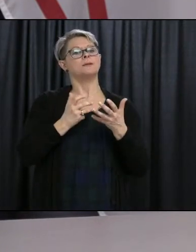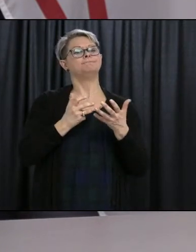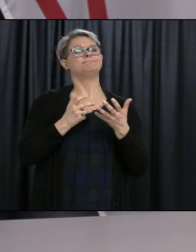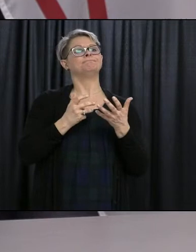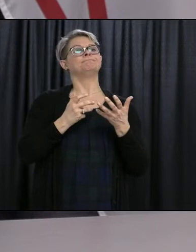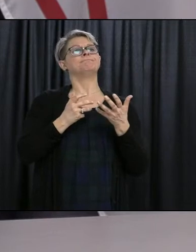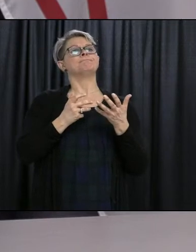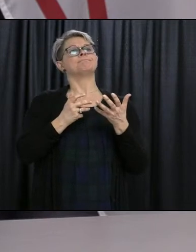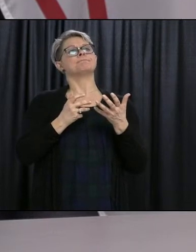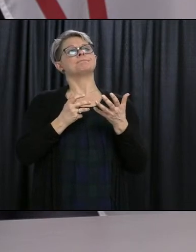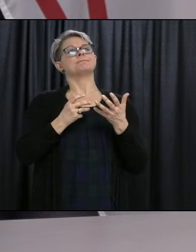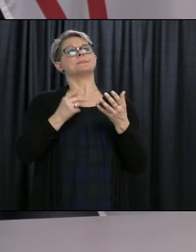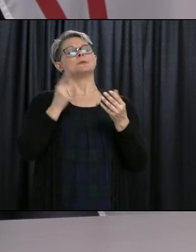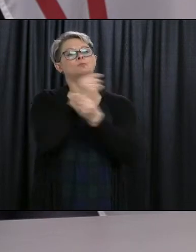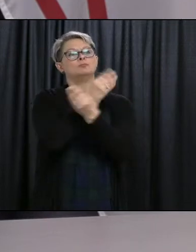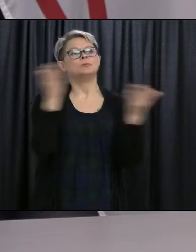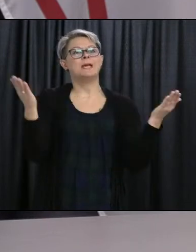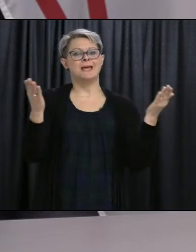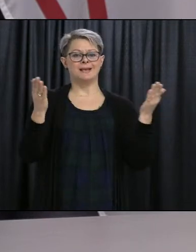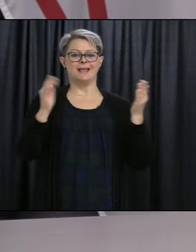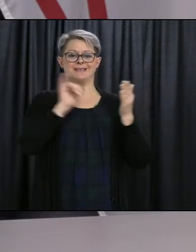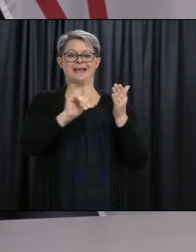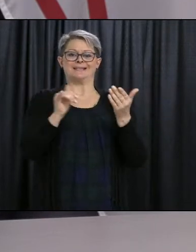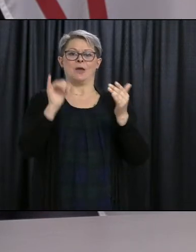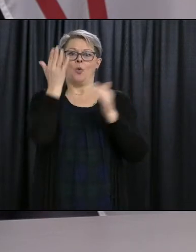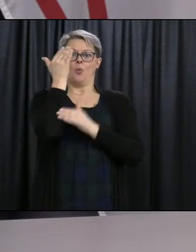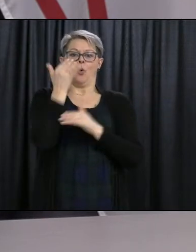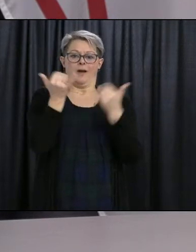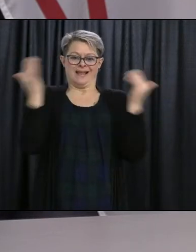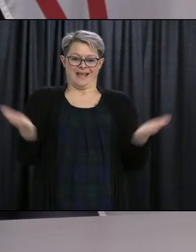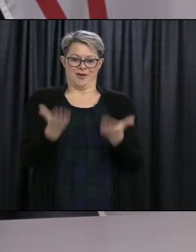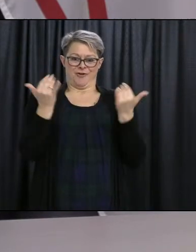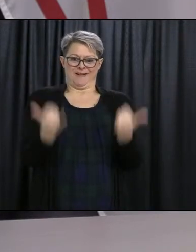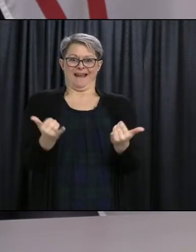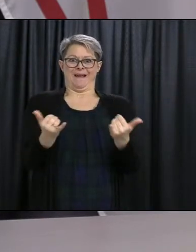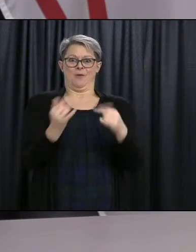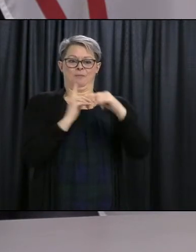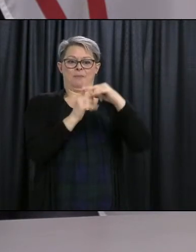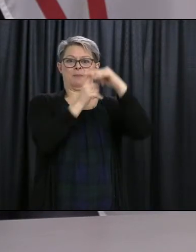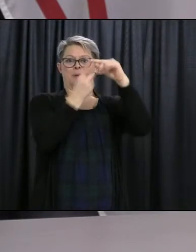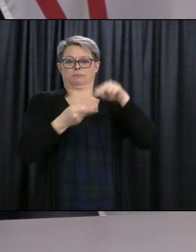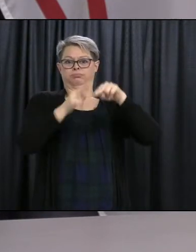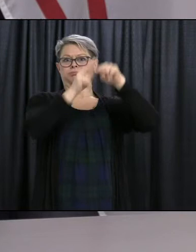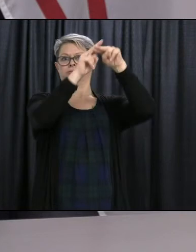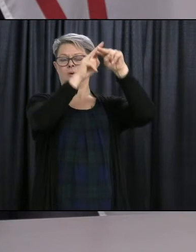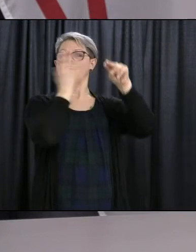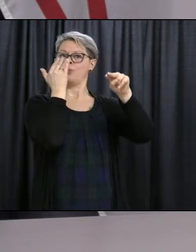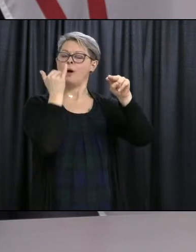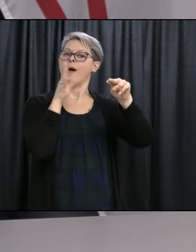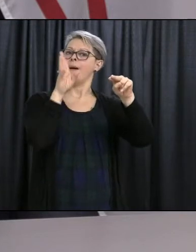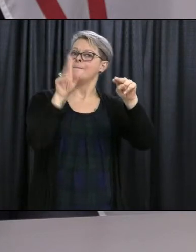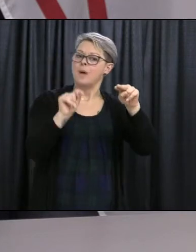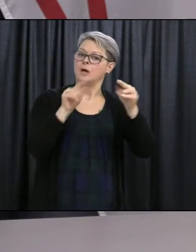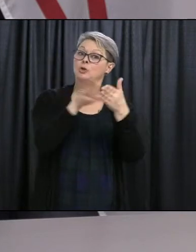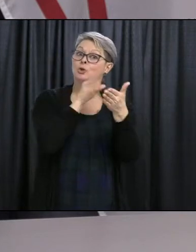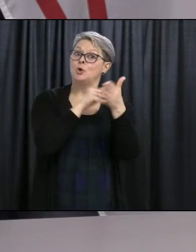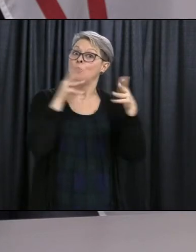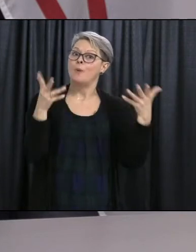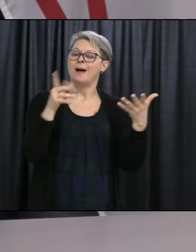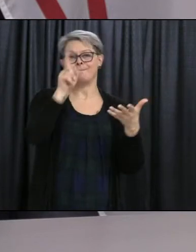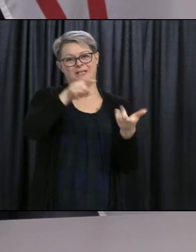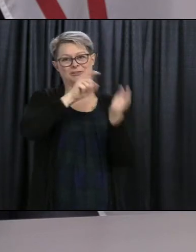us to where we are. I'm not judging anybody. It's just what's gotten us here and what we need to change so that we can get ourselves out of